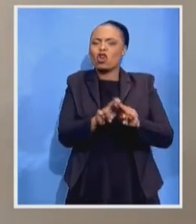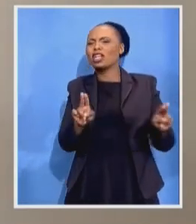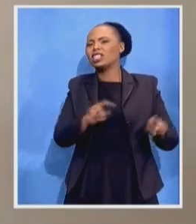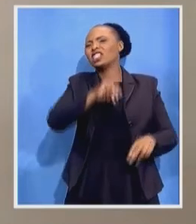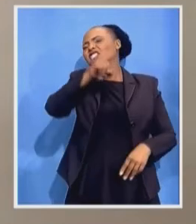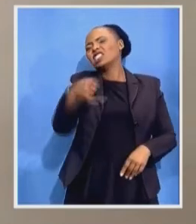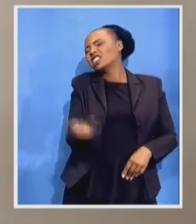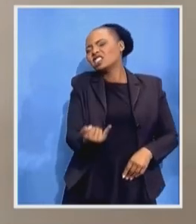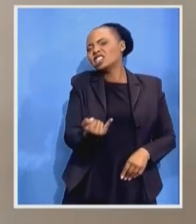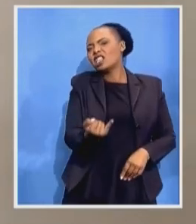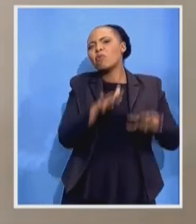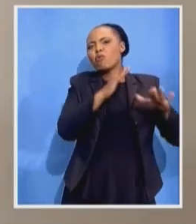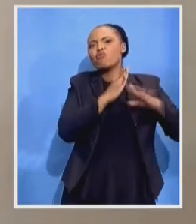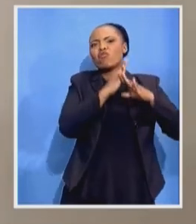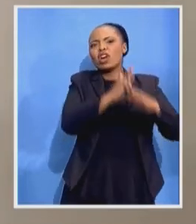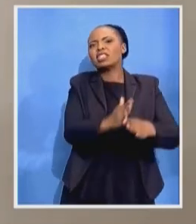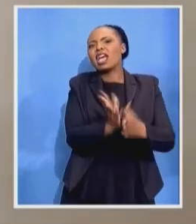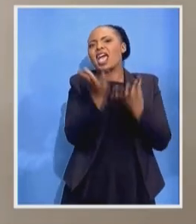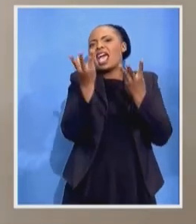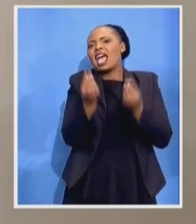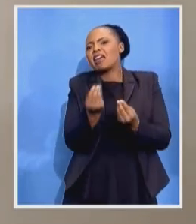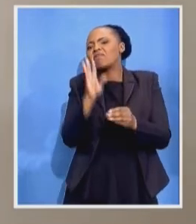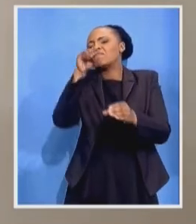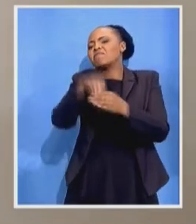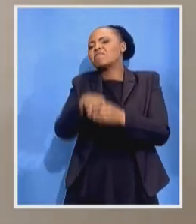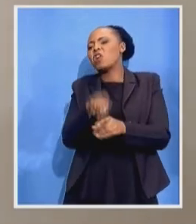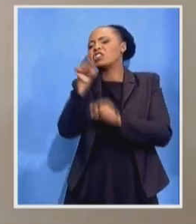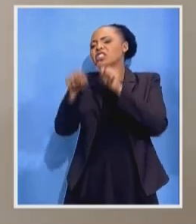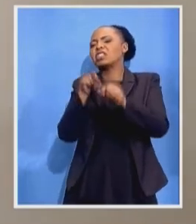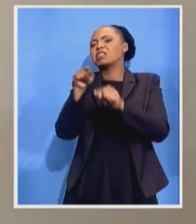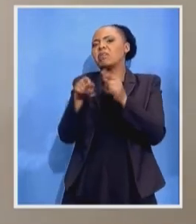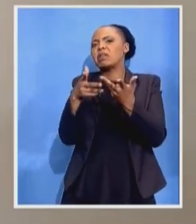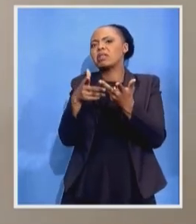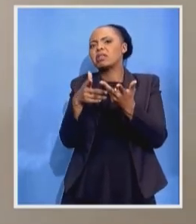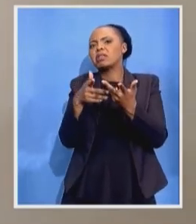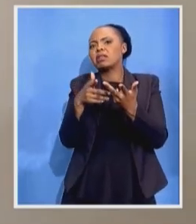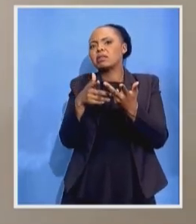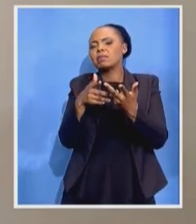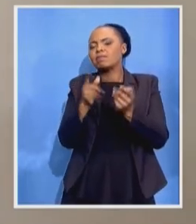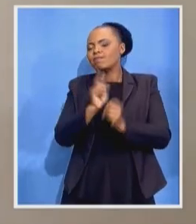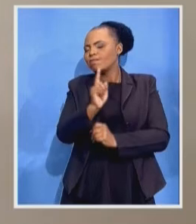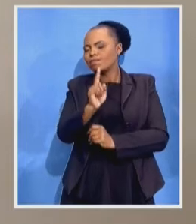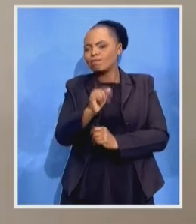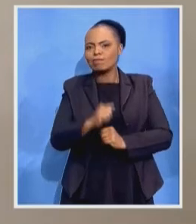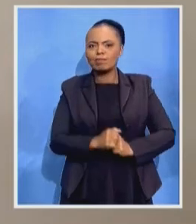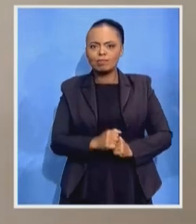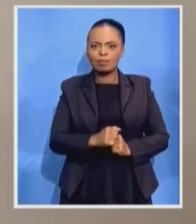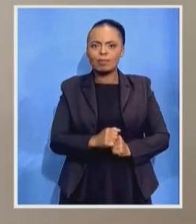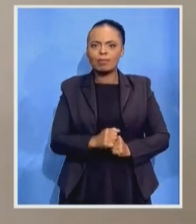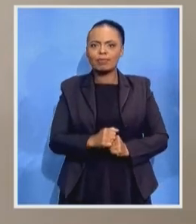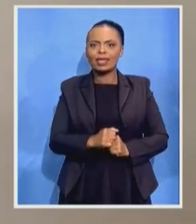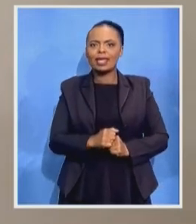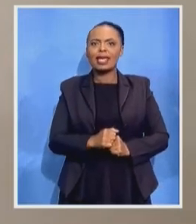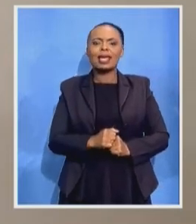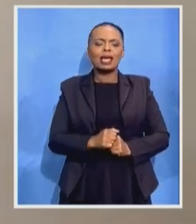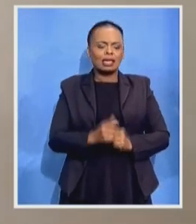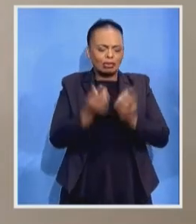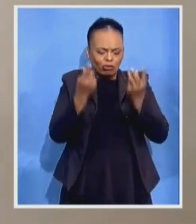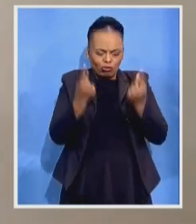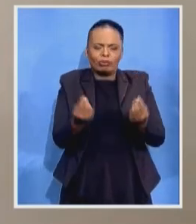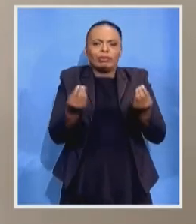damning judgments against him. So action must be taken against anyone,